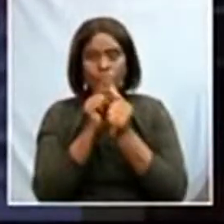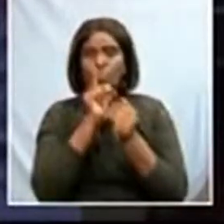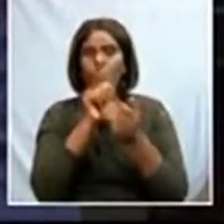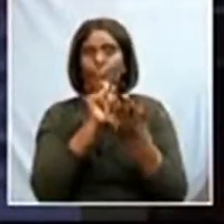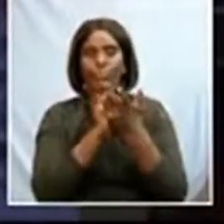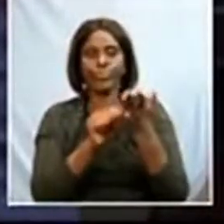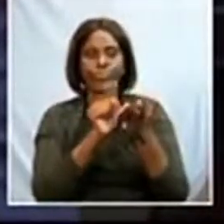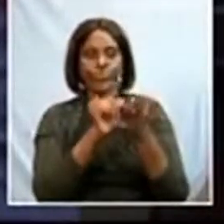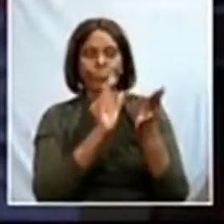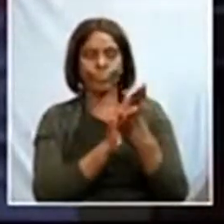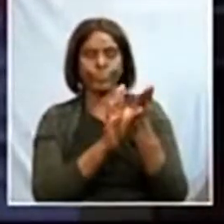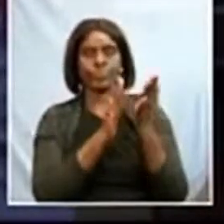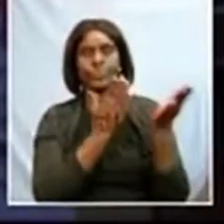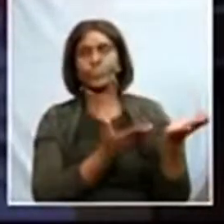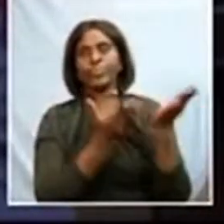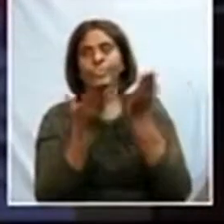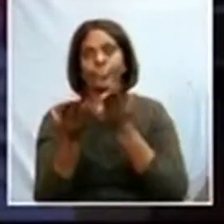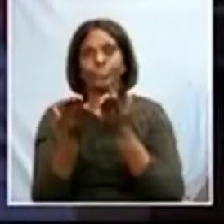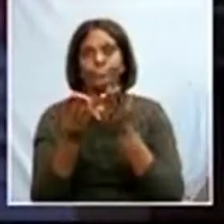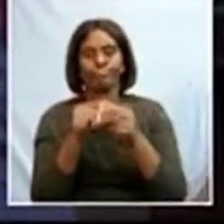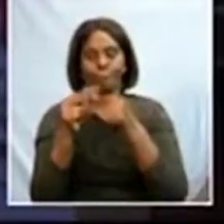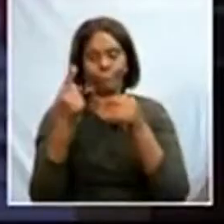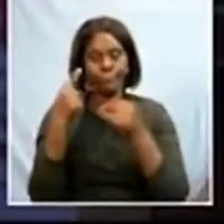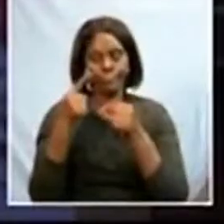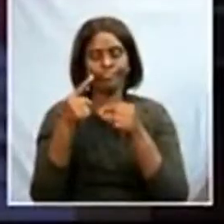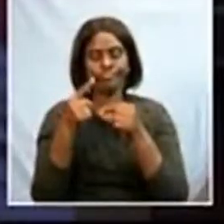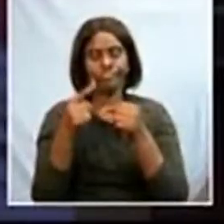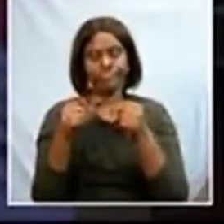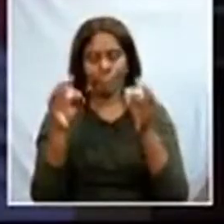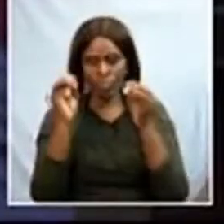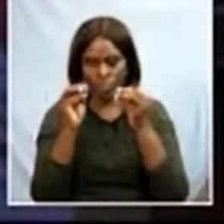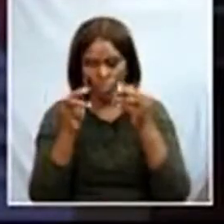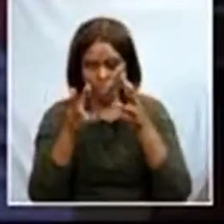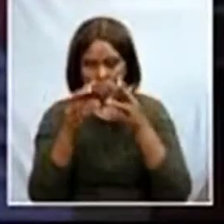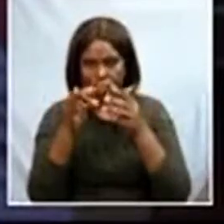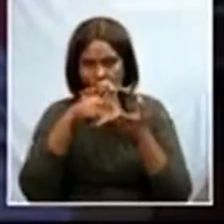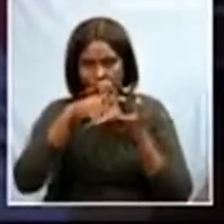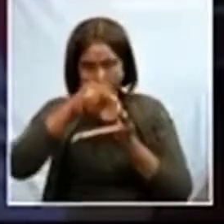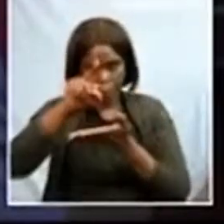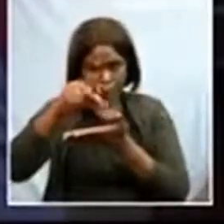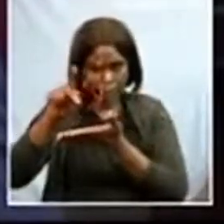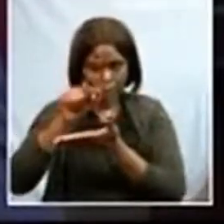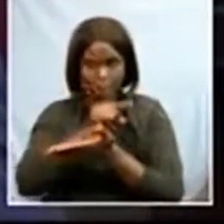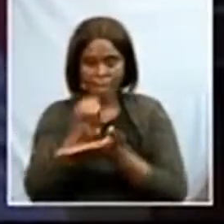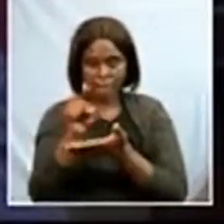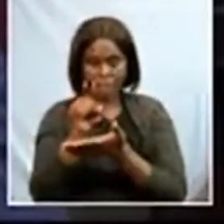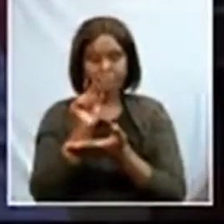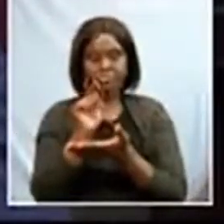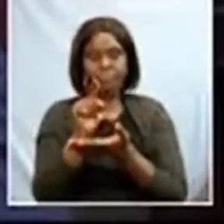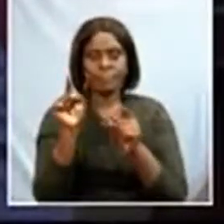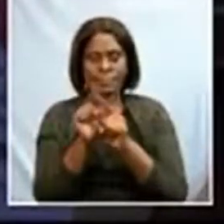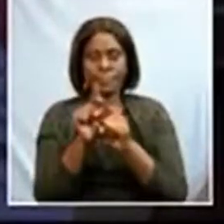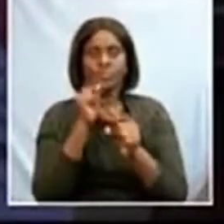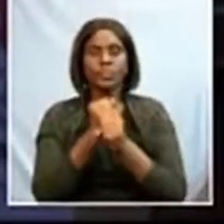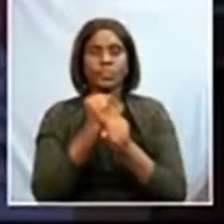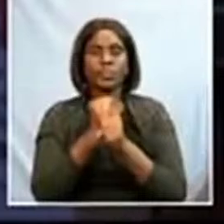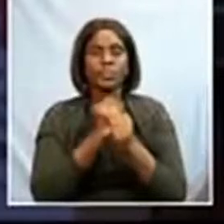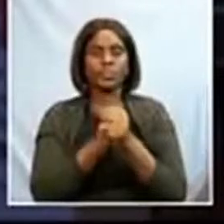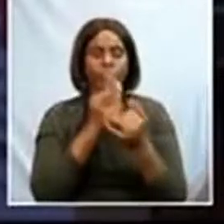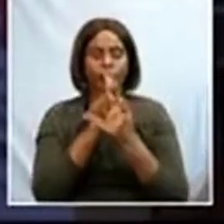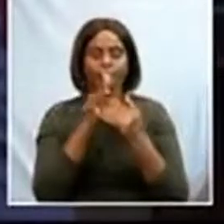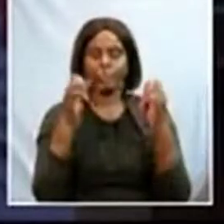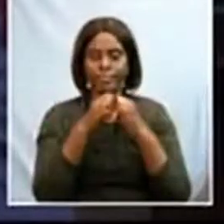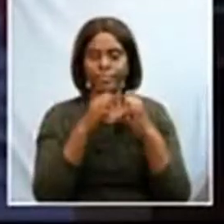the school would deliver. Then in terms of mode of payment, it was done via